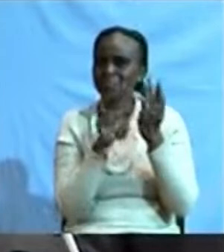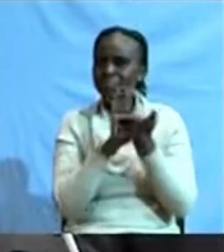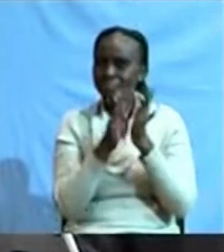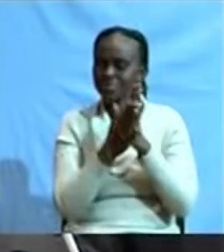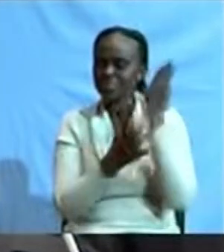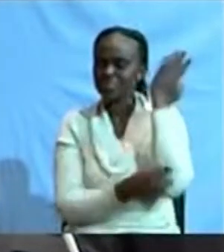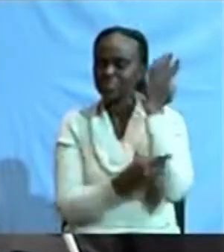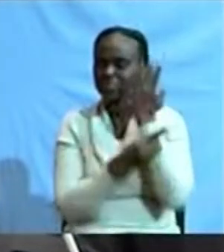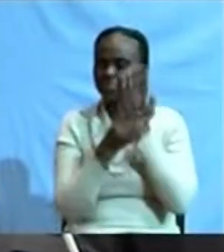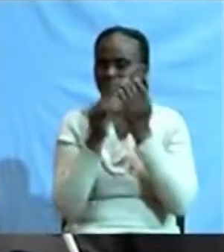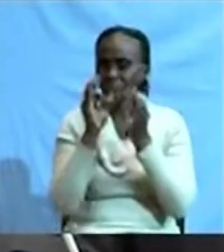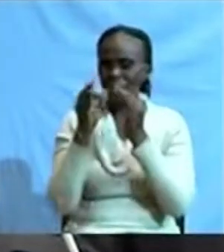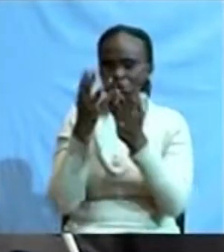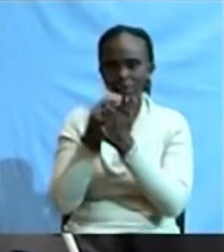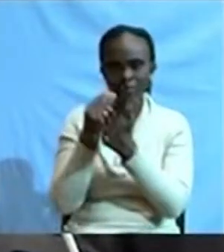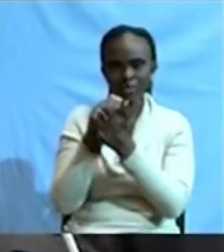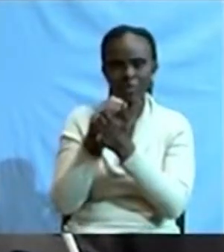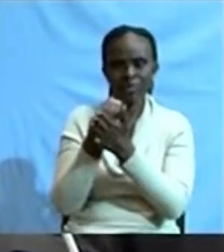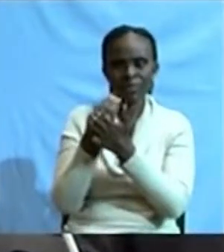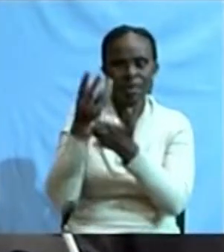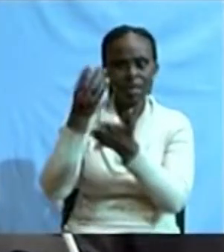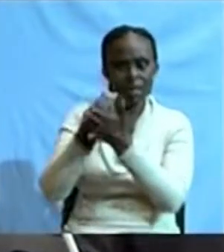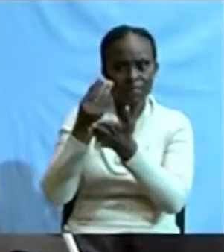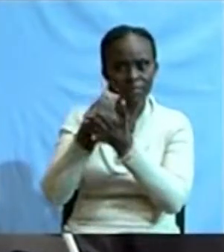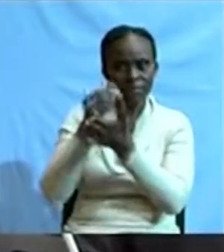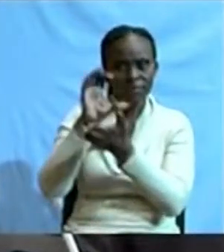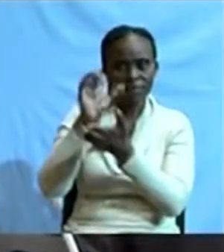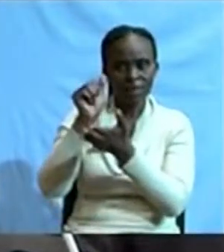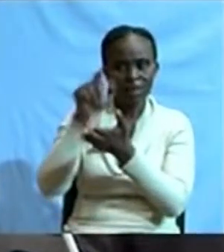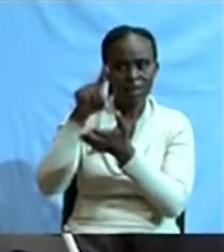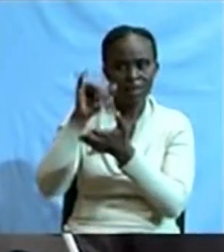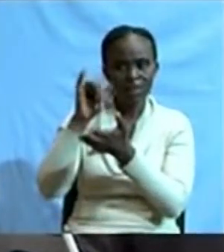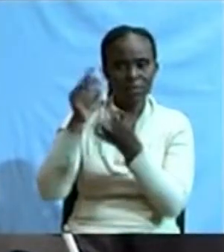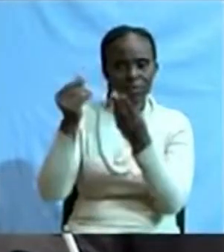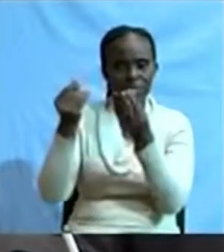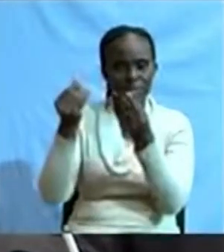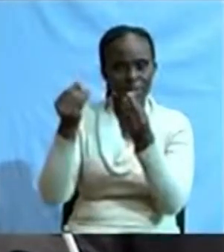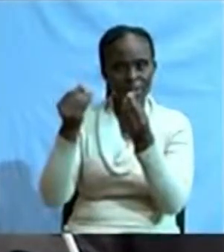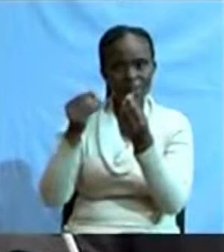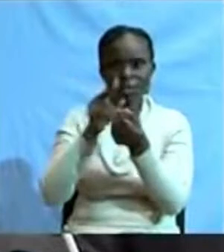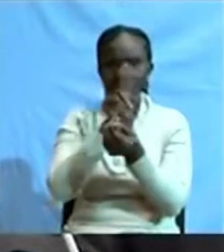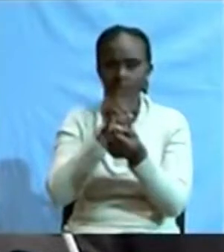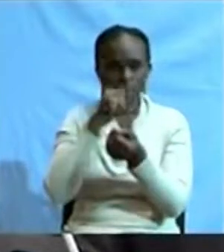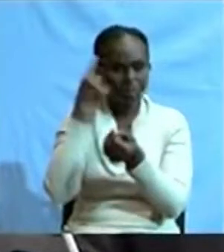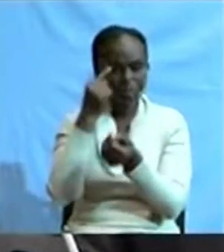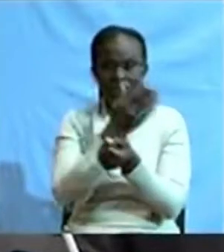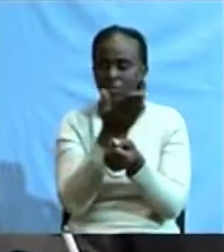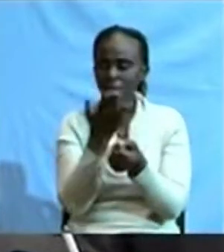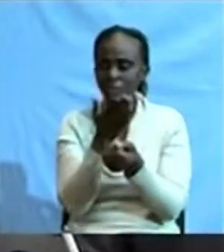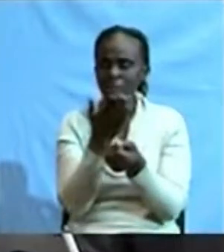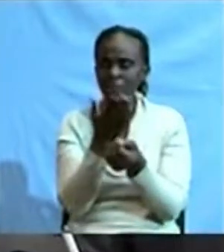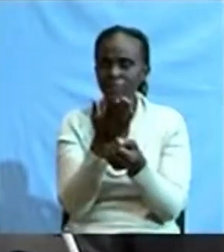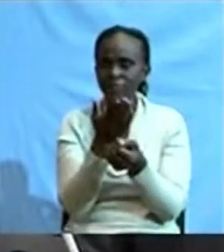the capital funds, which are not used for the